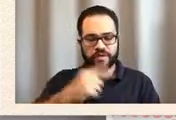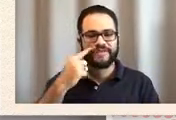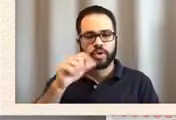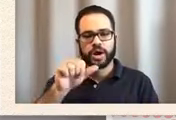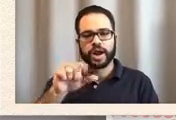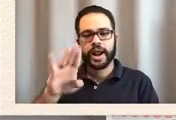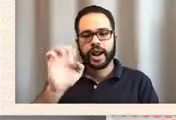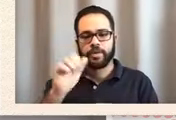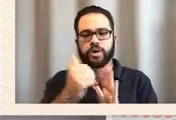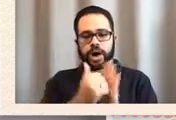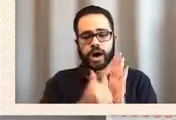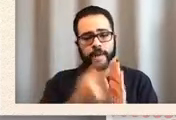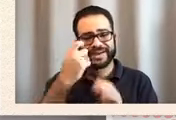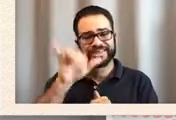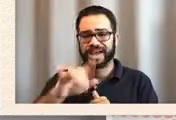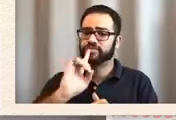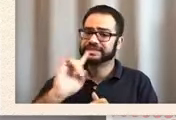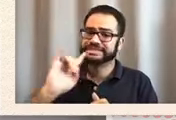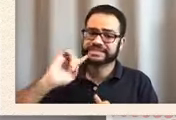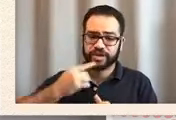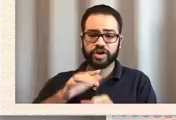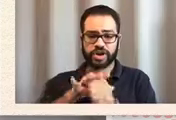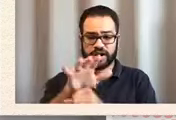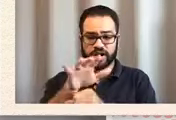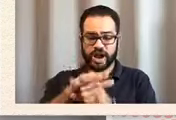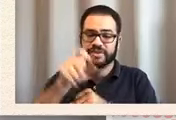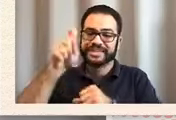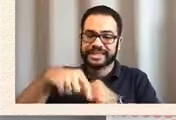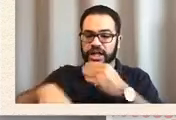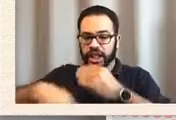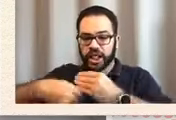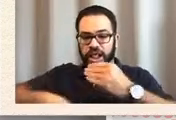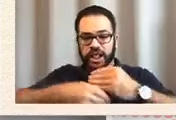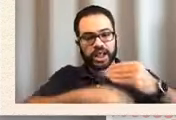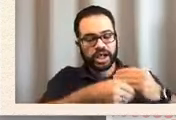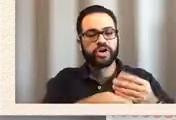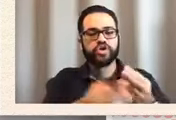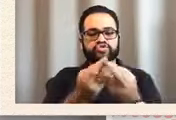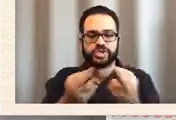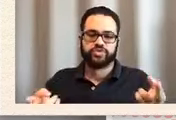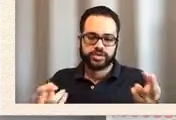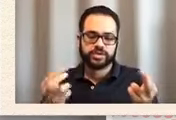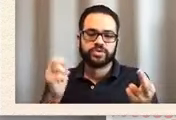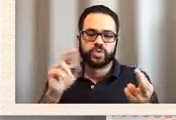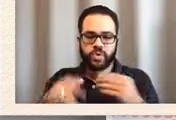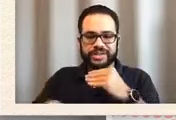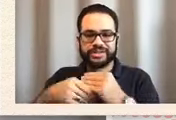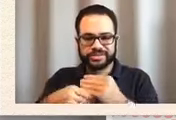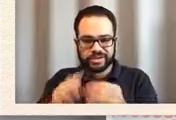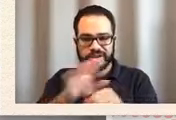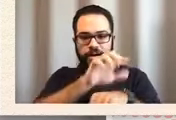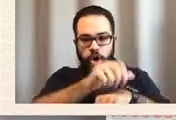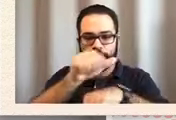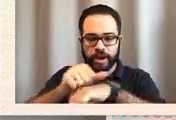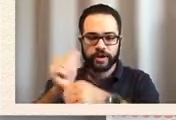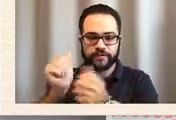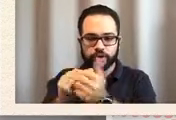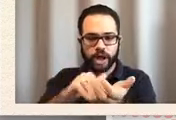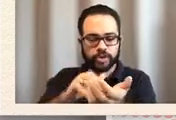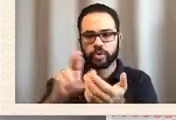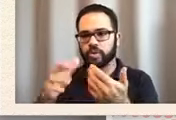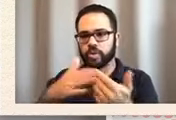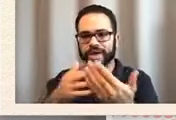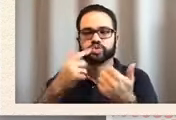that is severe enough to where they need these additional resources or additional appointments in order to manage their type